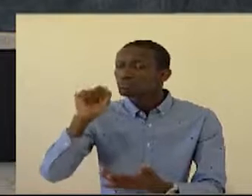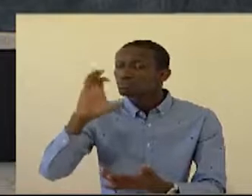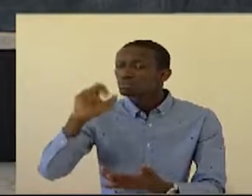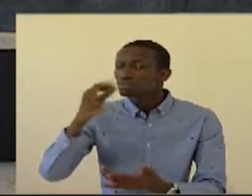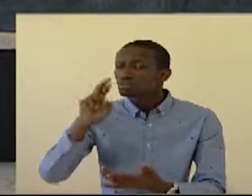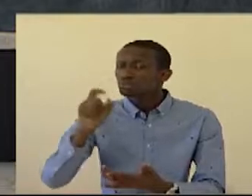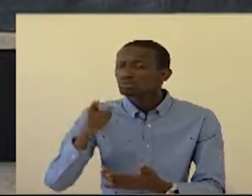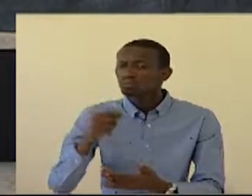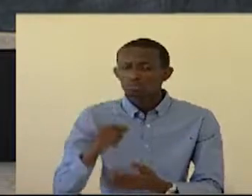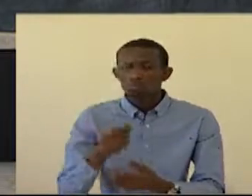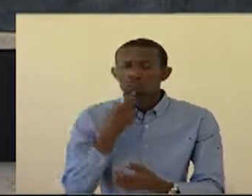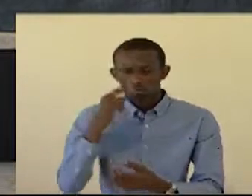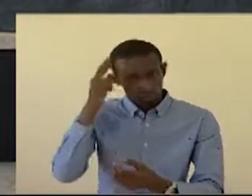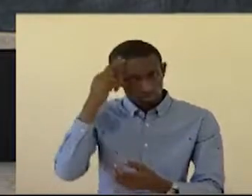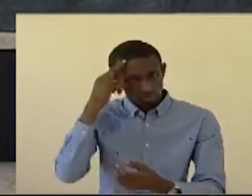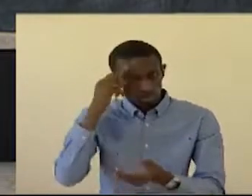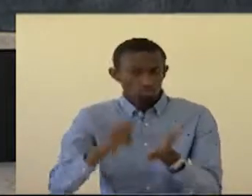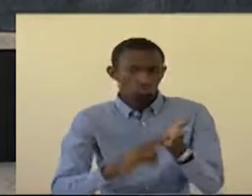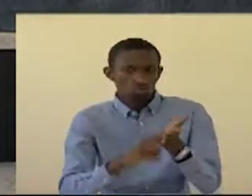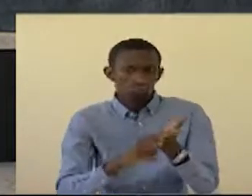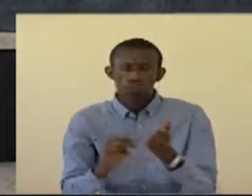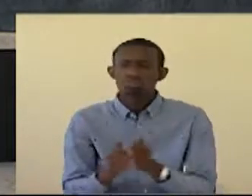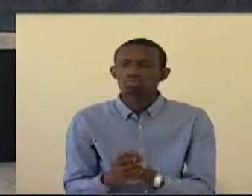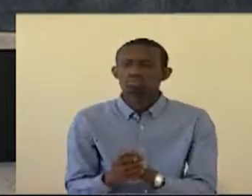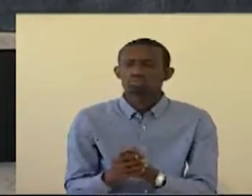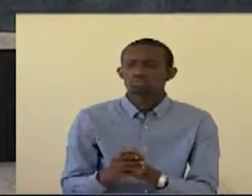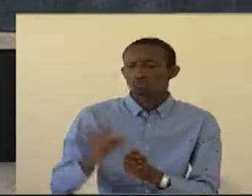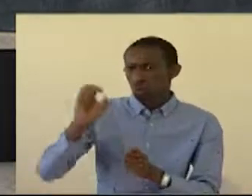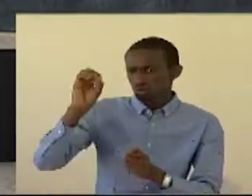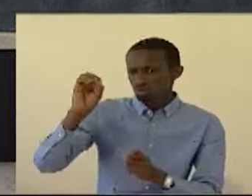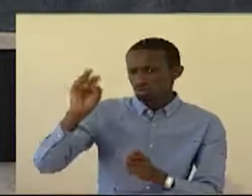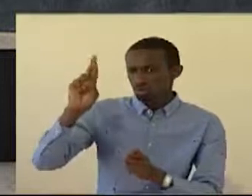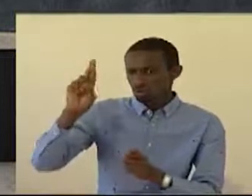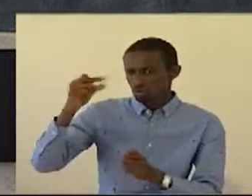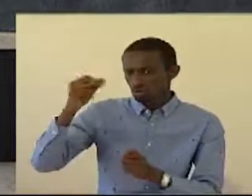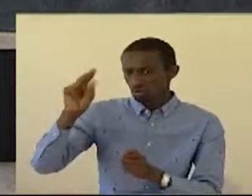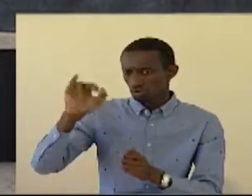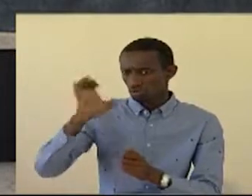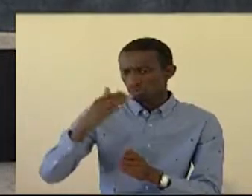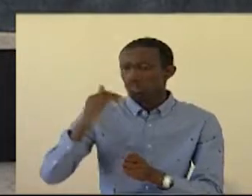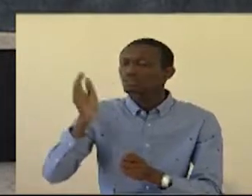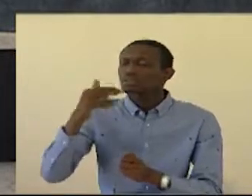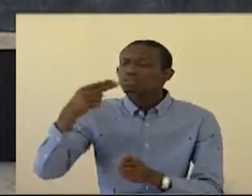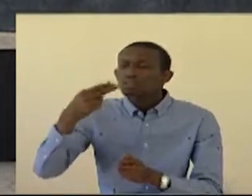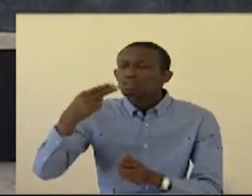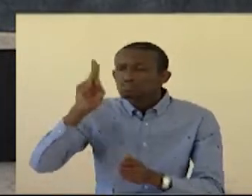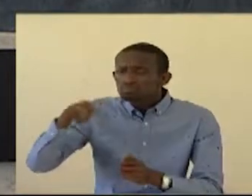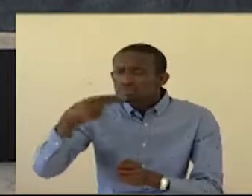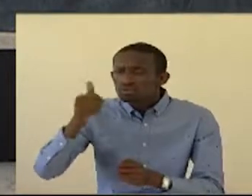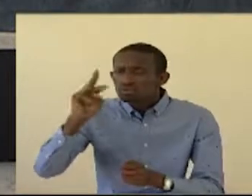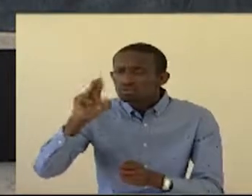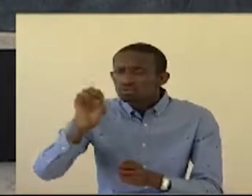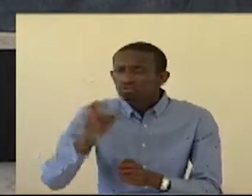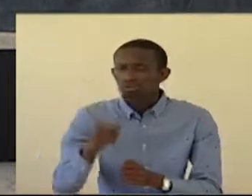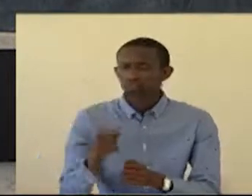what? To carry out the reaction in the presence of an organic peroxide,